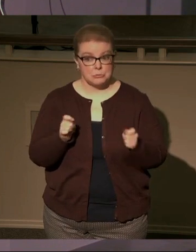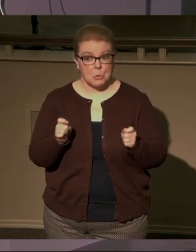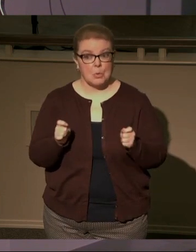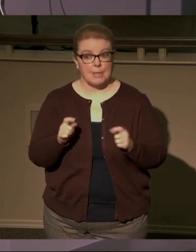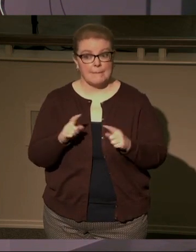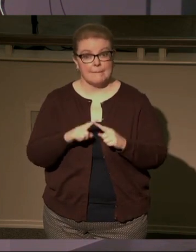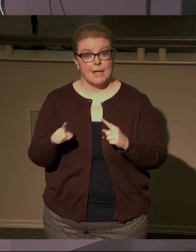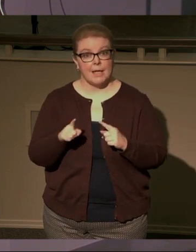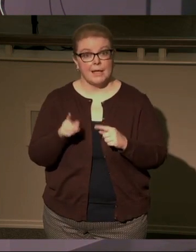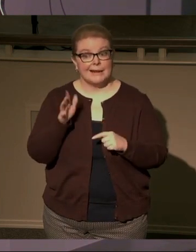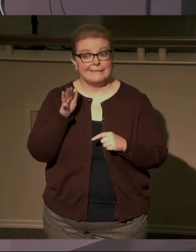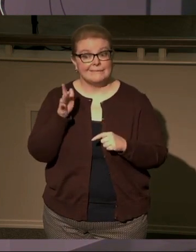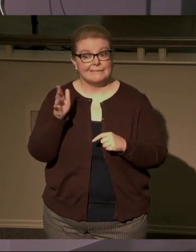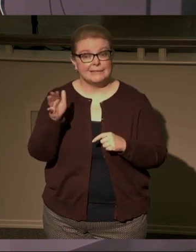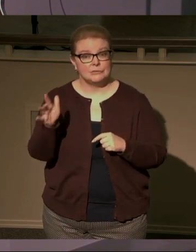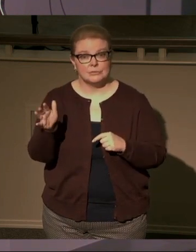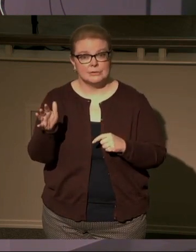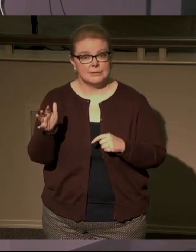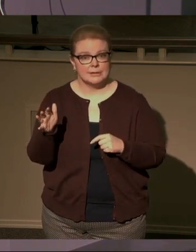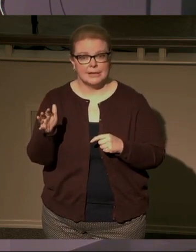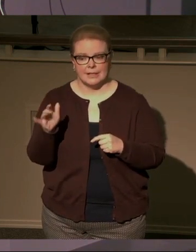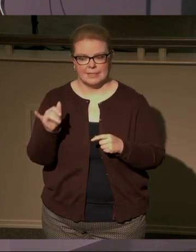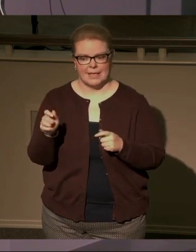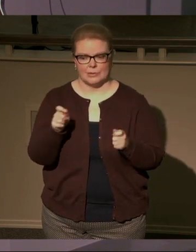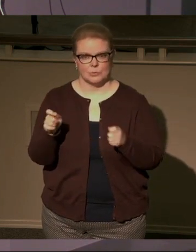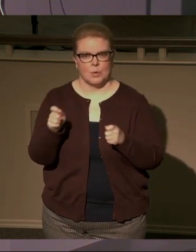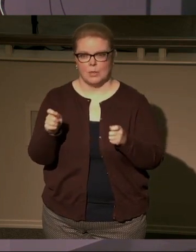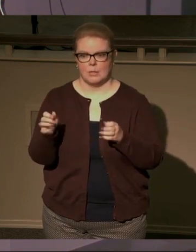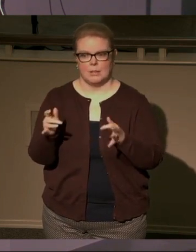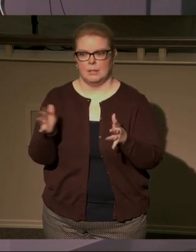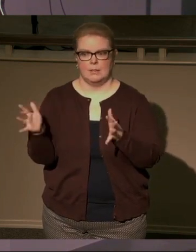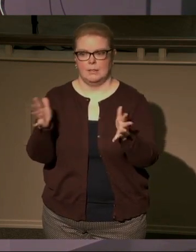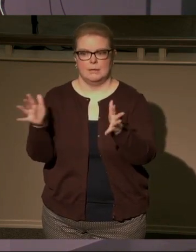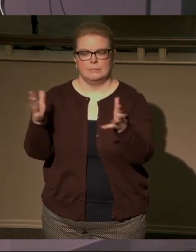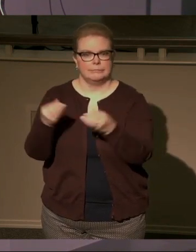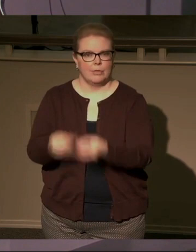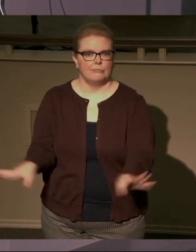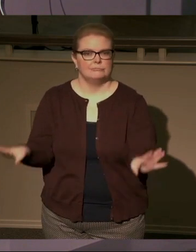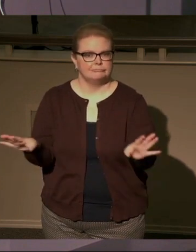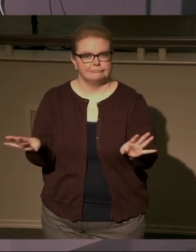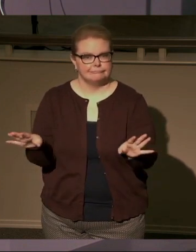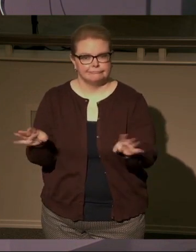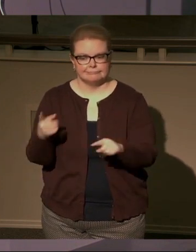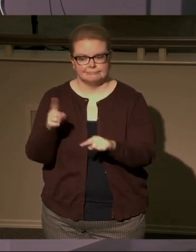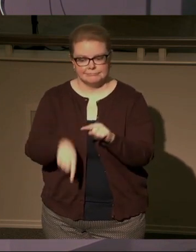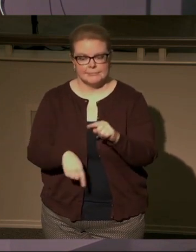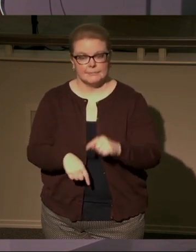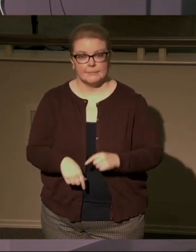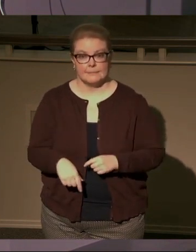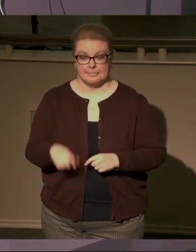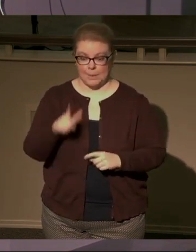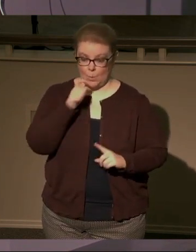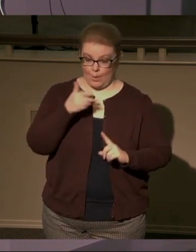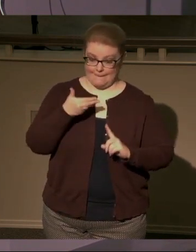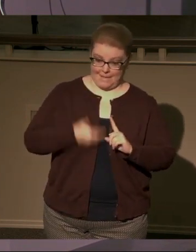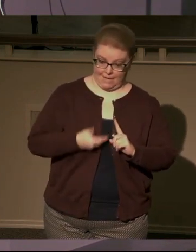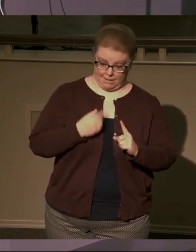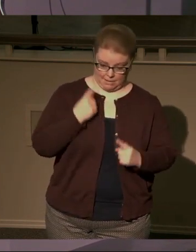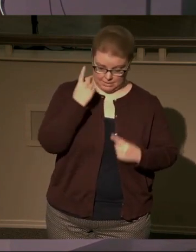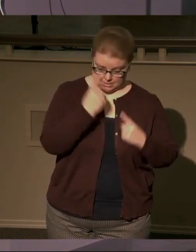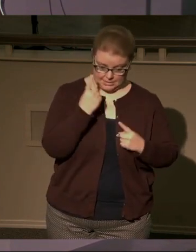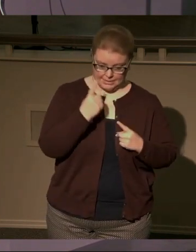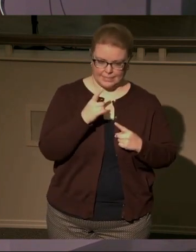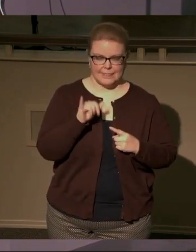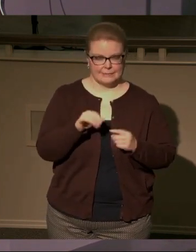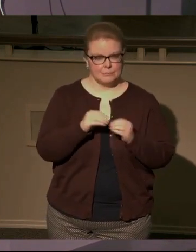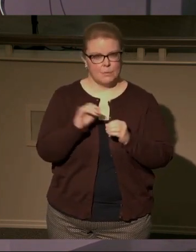kids, and eventually they get too heavy, and you can't hold them anymore. Who Am I parenting is control